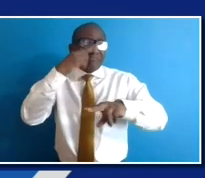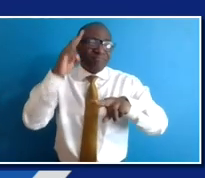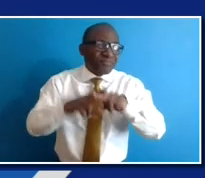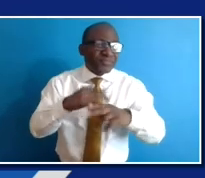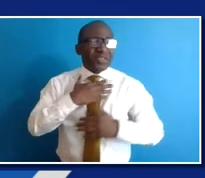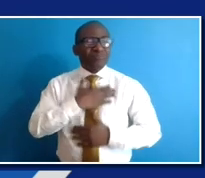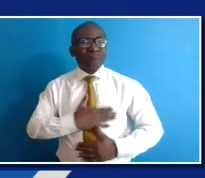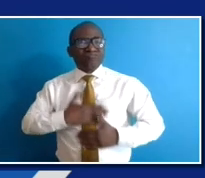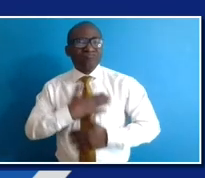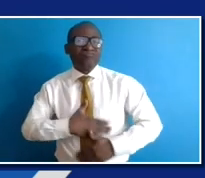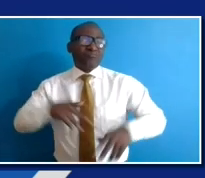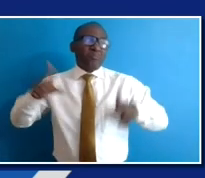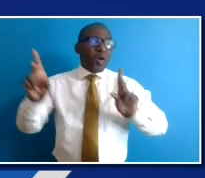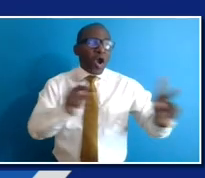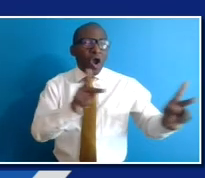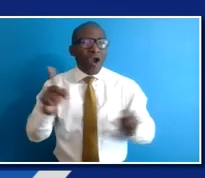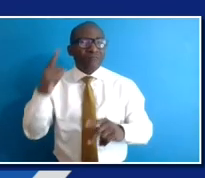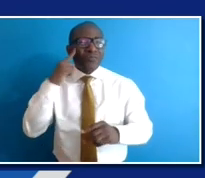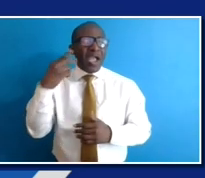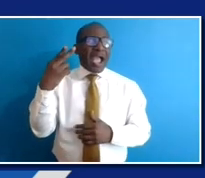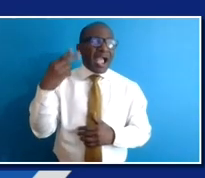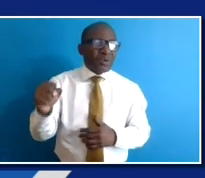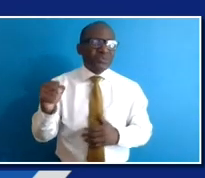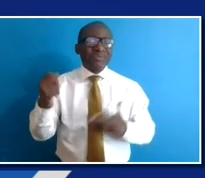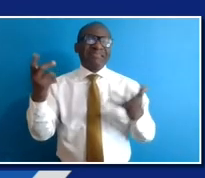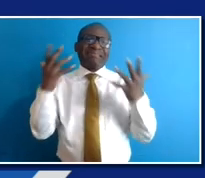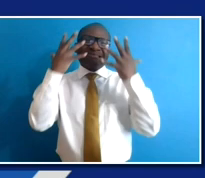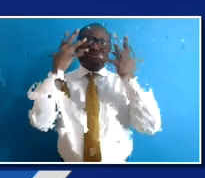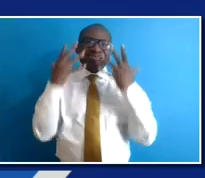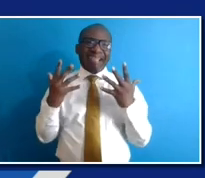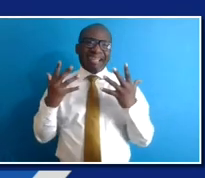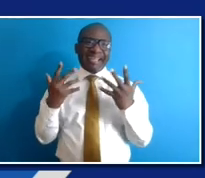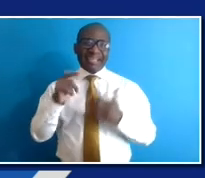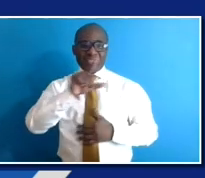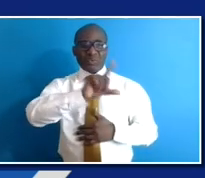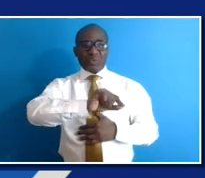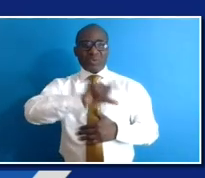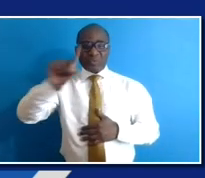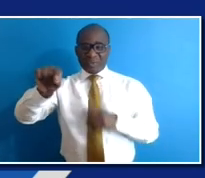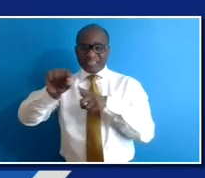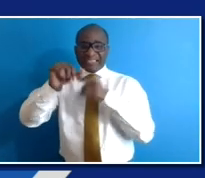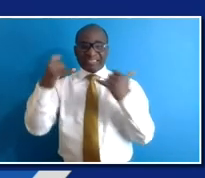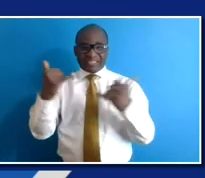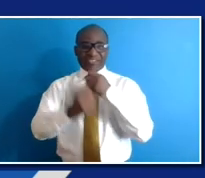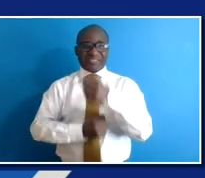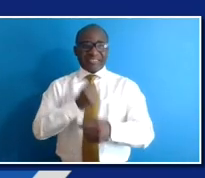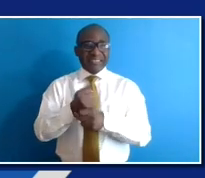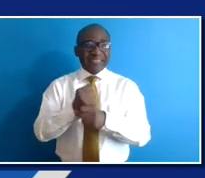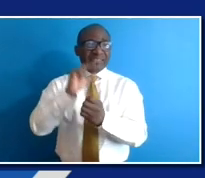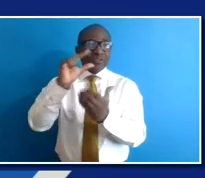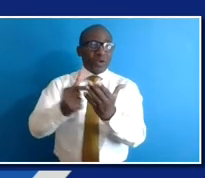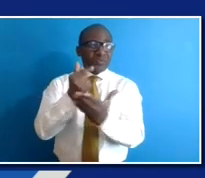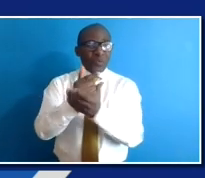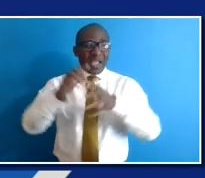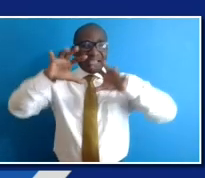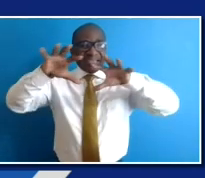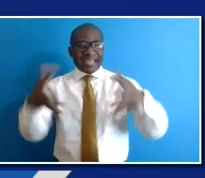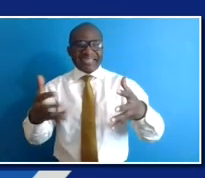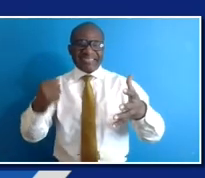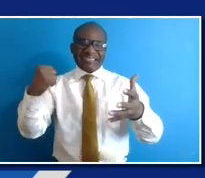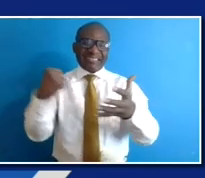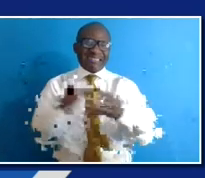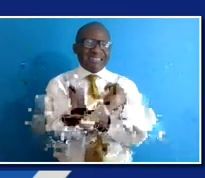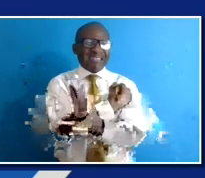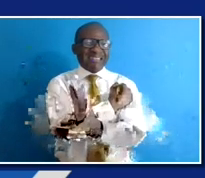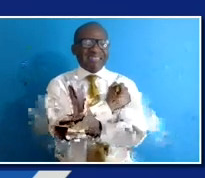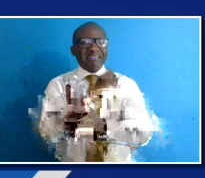the class of 2020 was denied that because of the COVID. But Rhinek High School, as one example, is going to have that drive-in graduation